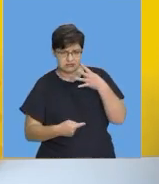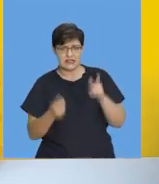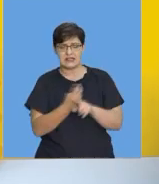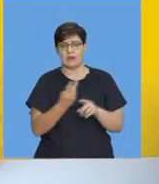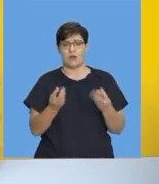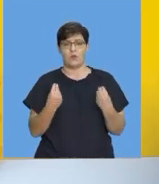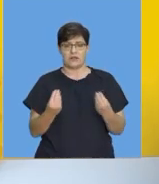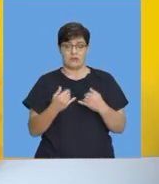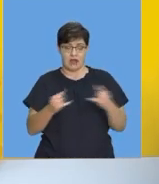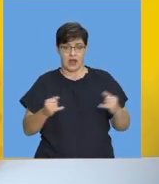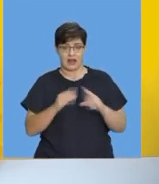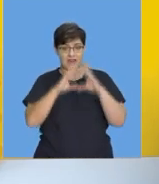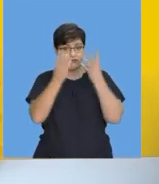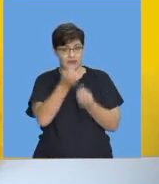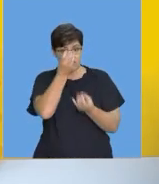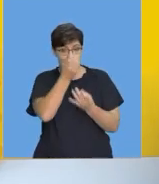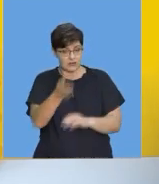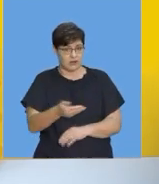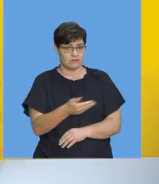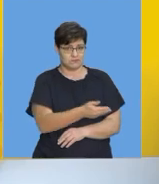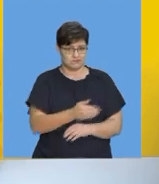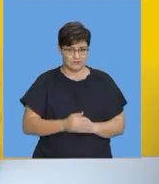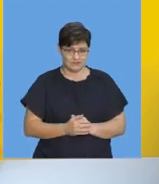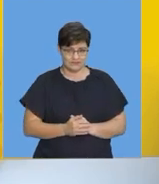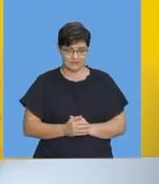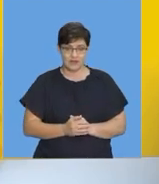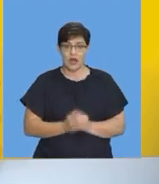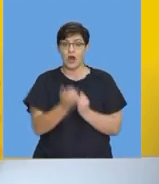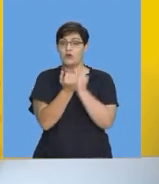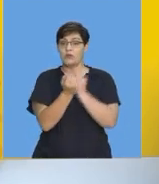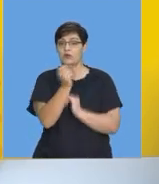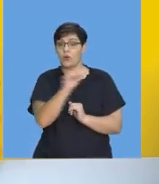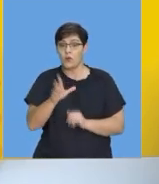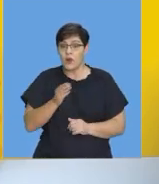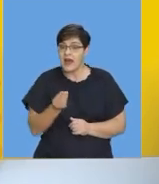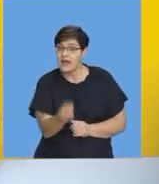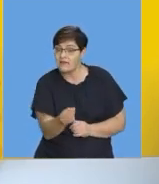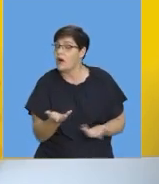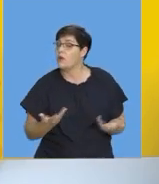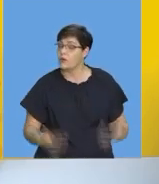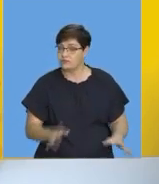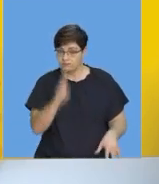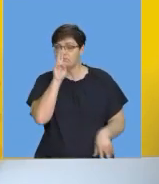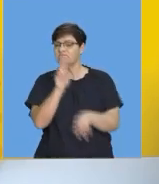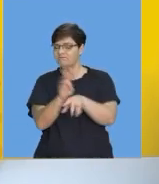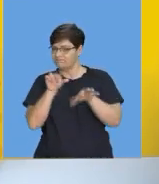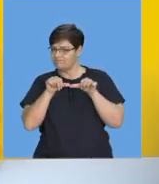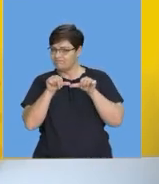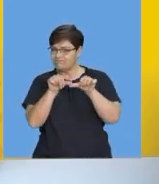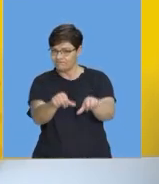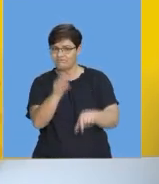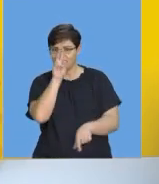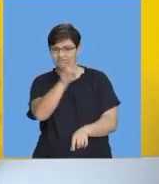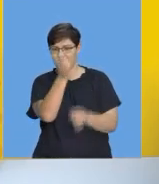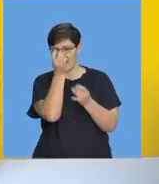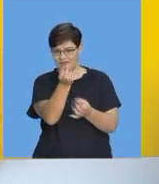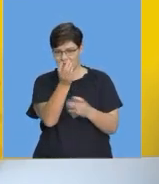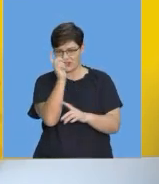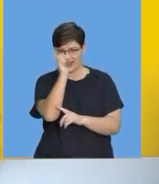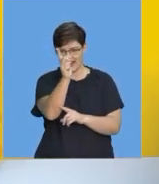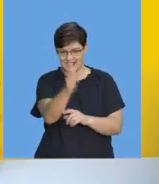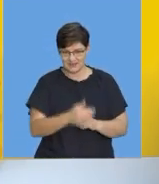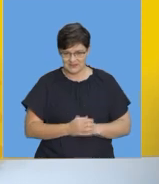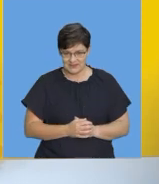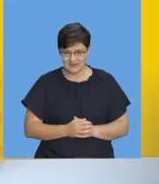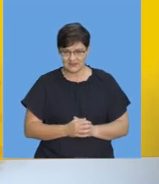line, and the details are on the screen. We also have a cool competition going on for you guys, so please stay tuned to get all those